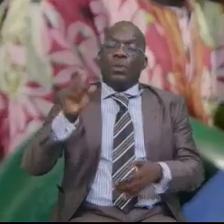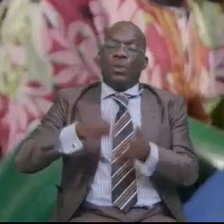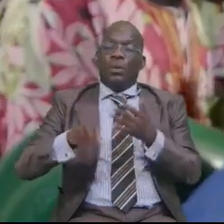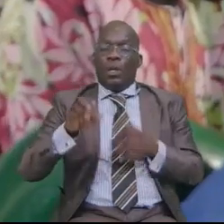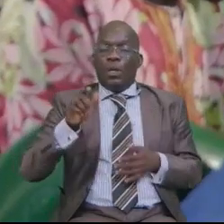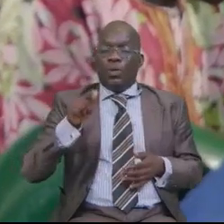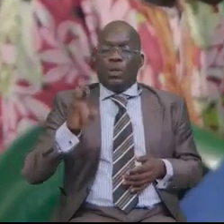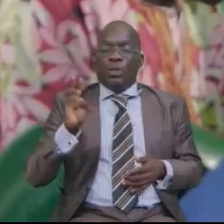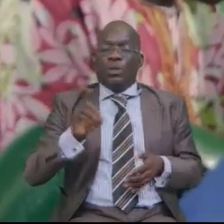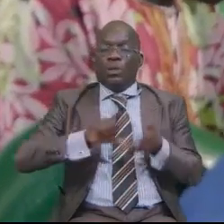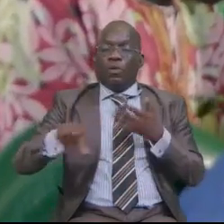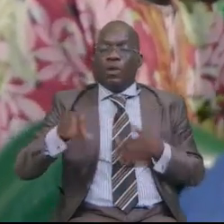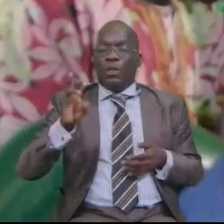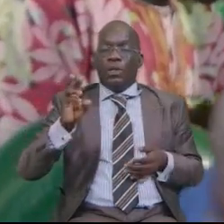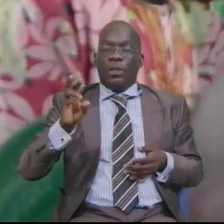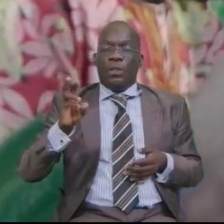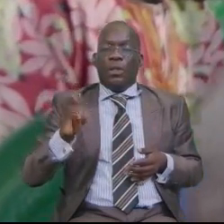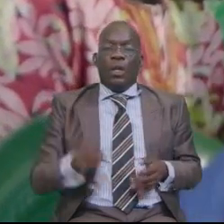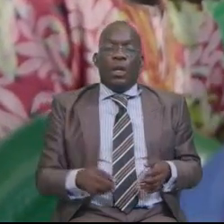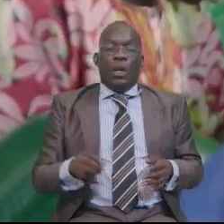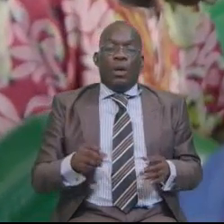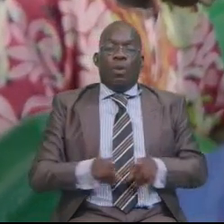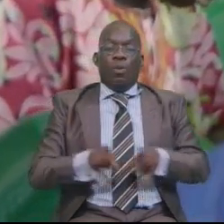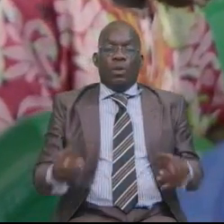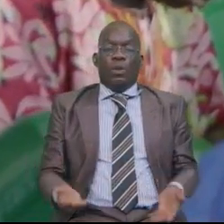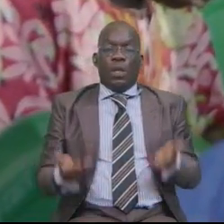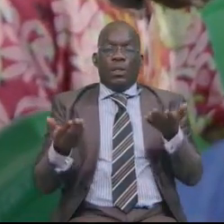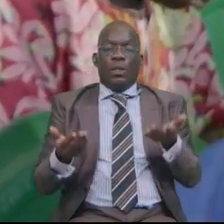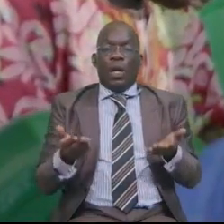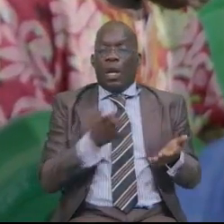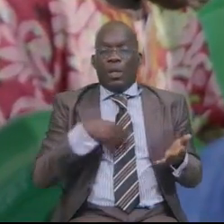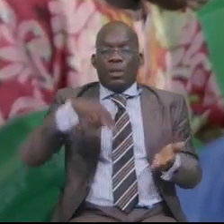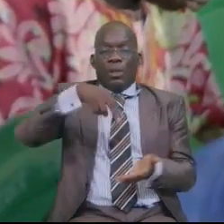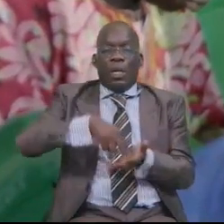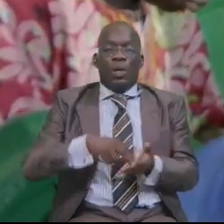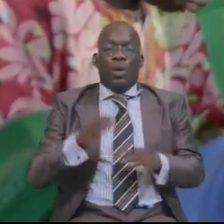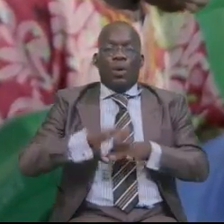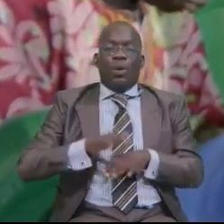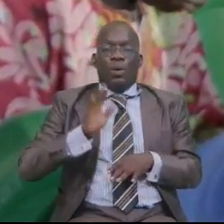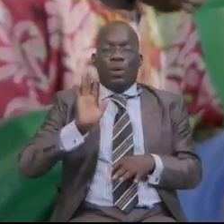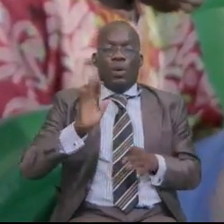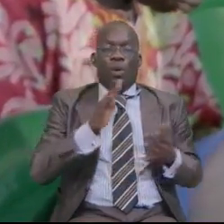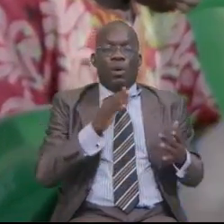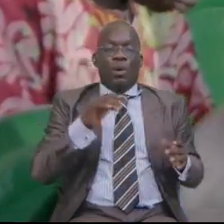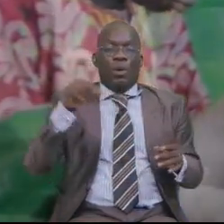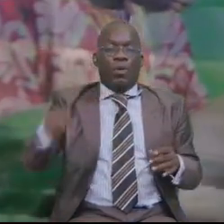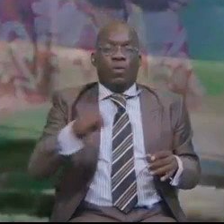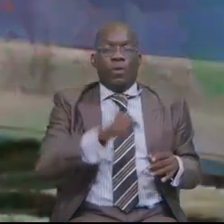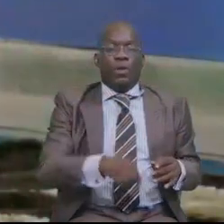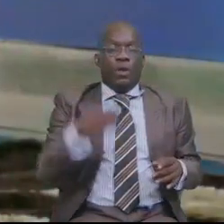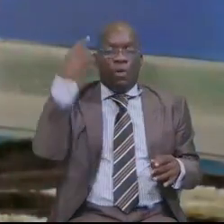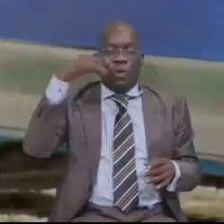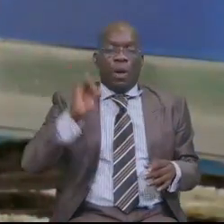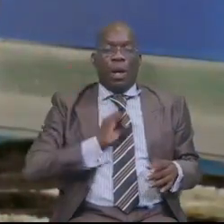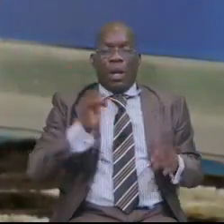It says, but rise and stand upon thy feet, for I have appeared unto thee